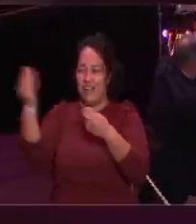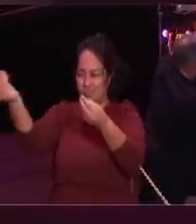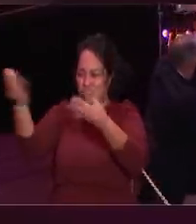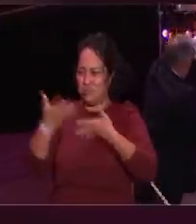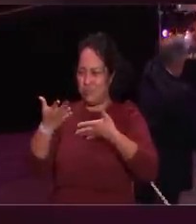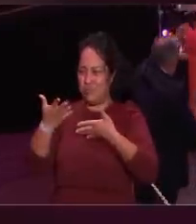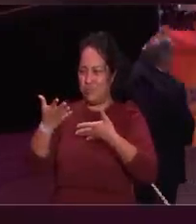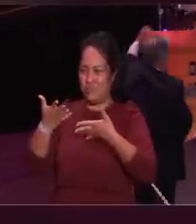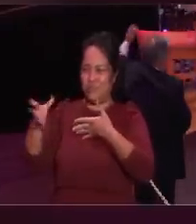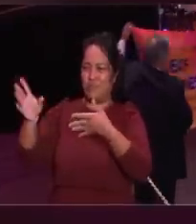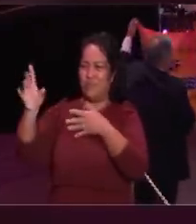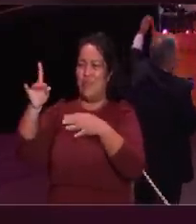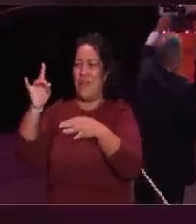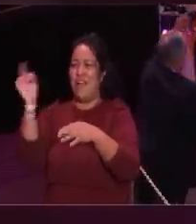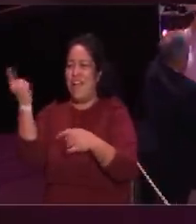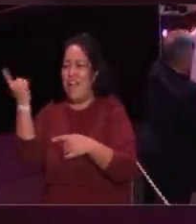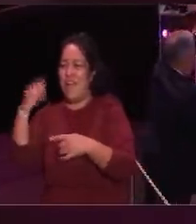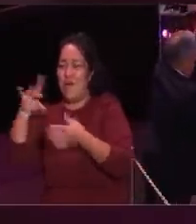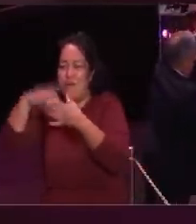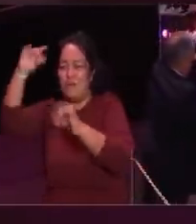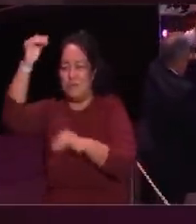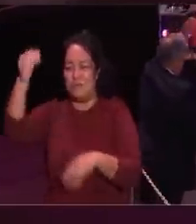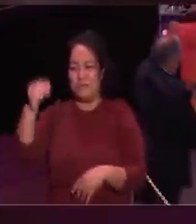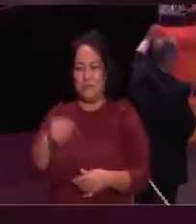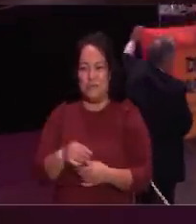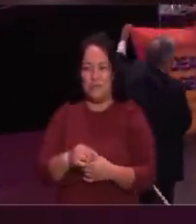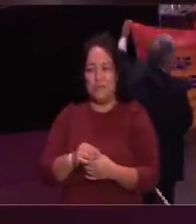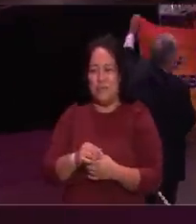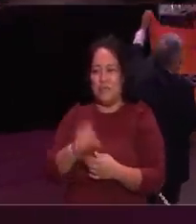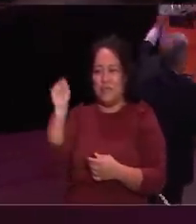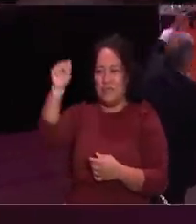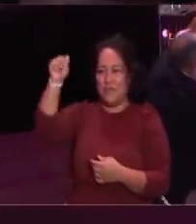reciben el Espíritu Santo. They also receive the Holy Spirit.